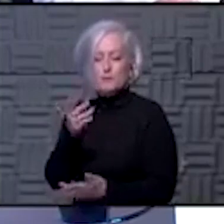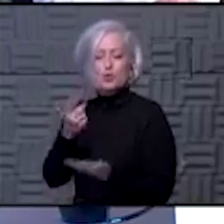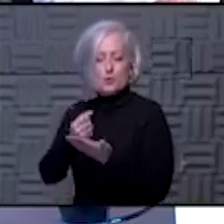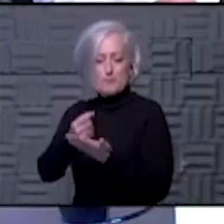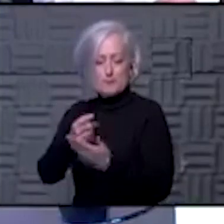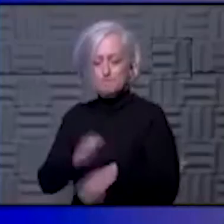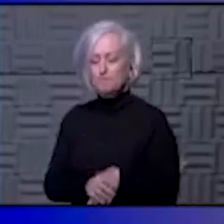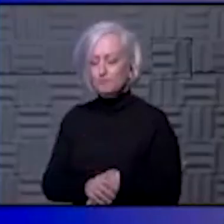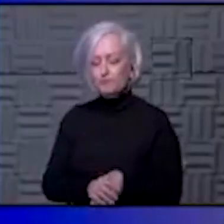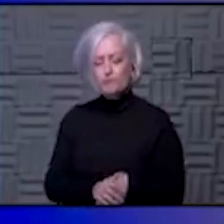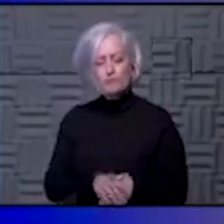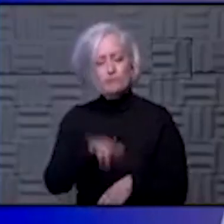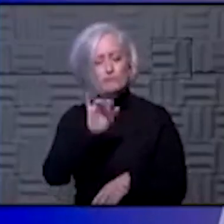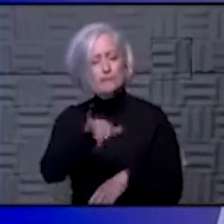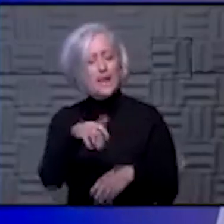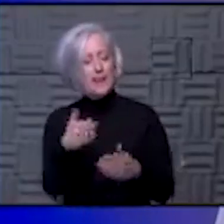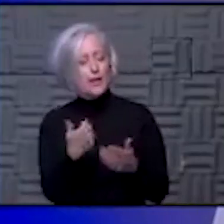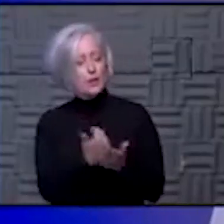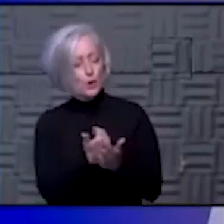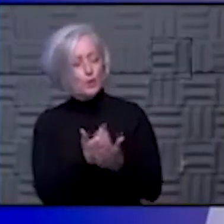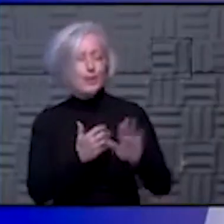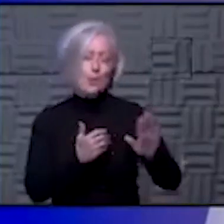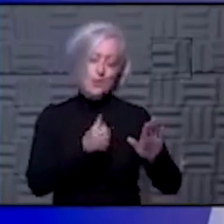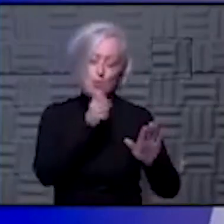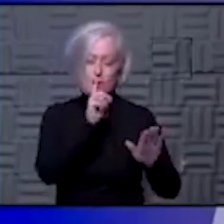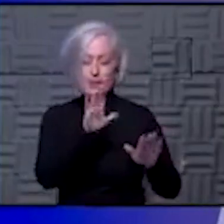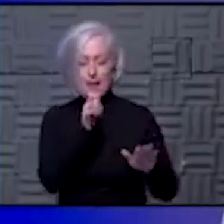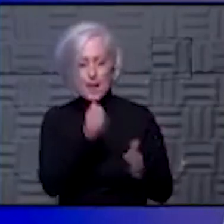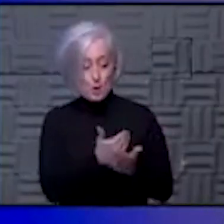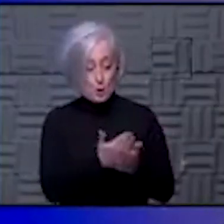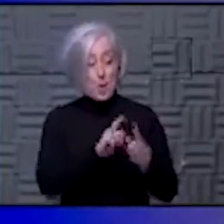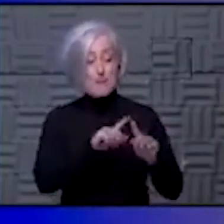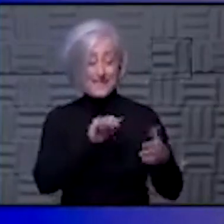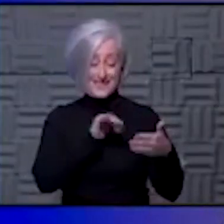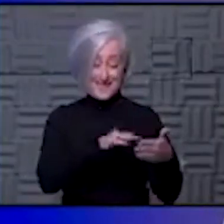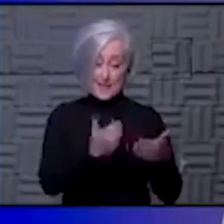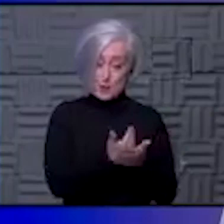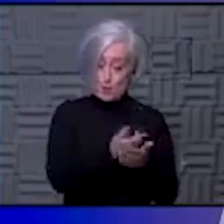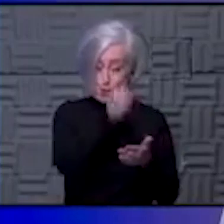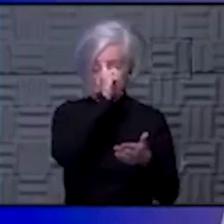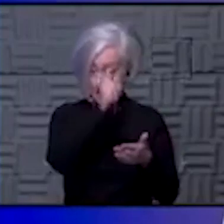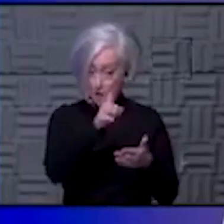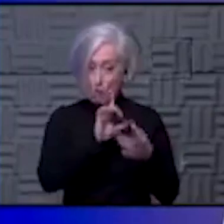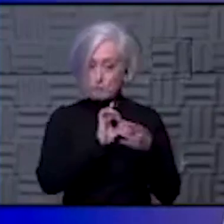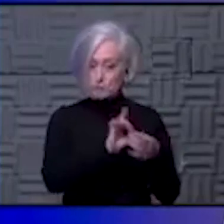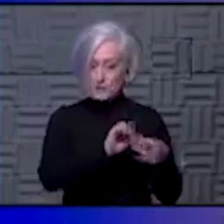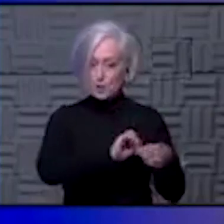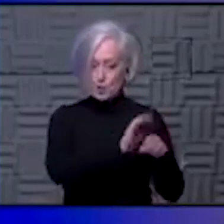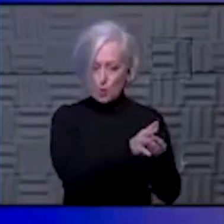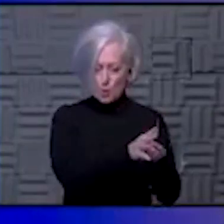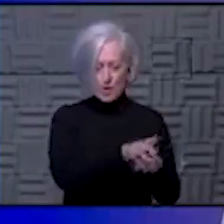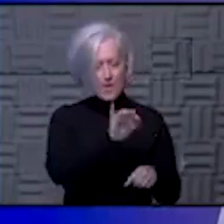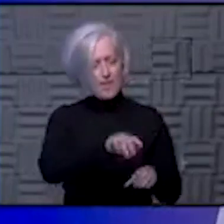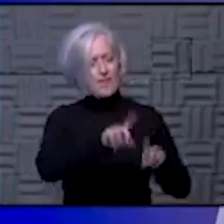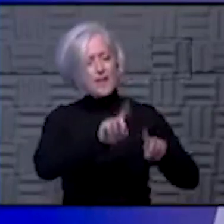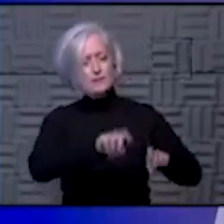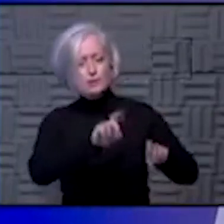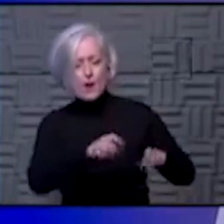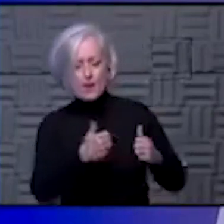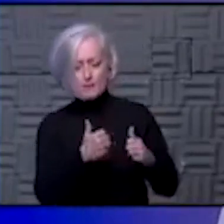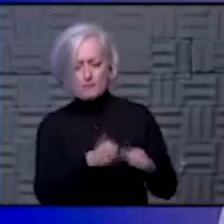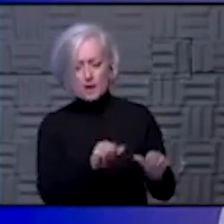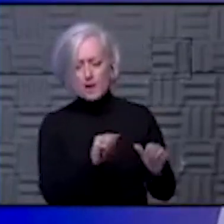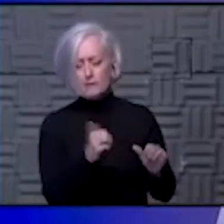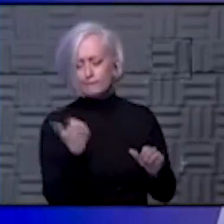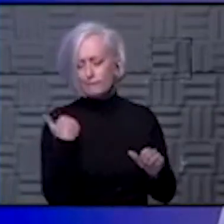treatments. Yeah, it's a new, well, it's not new, but they were studying it new for coronavirus. And they had started that trial, I think, back in March and April, so pretty